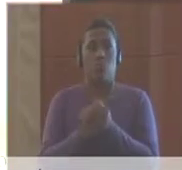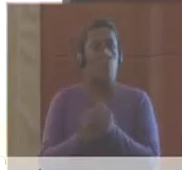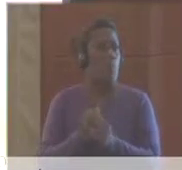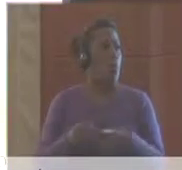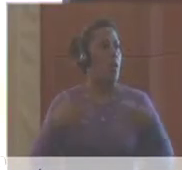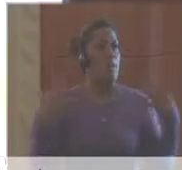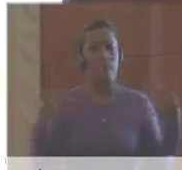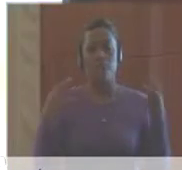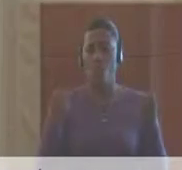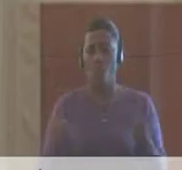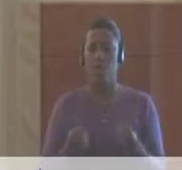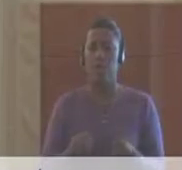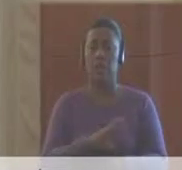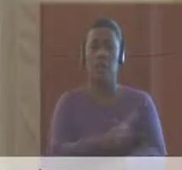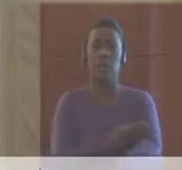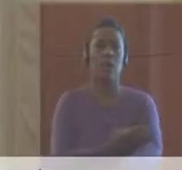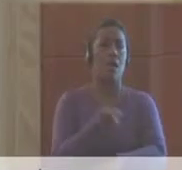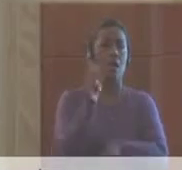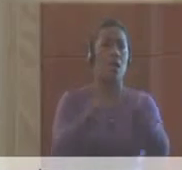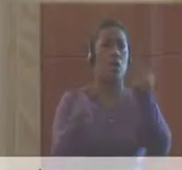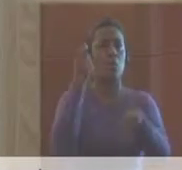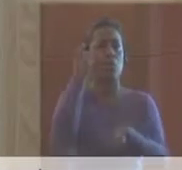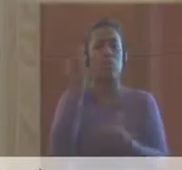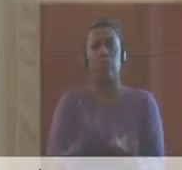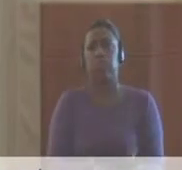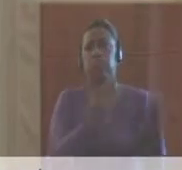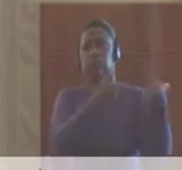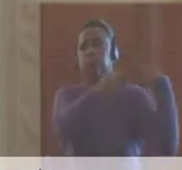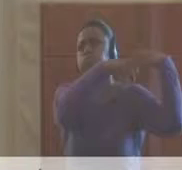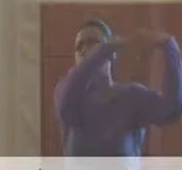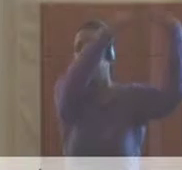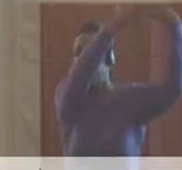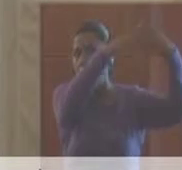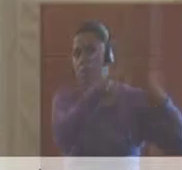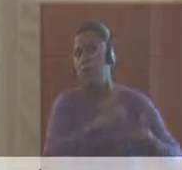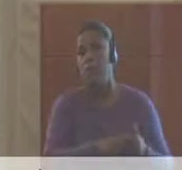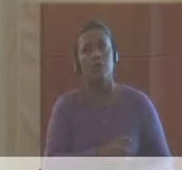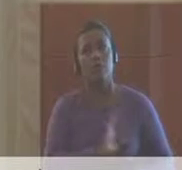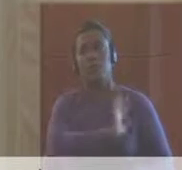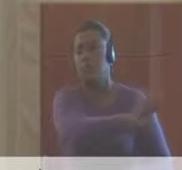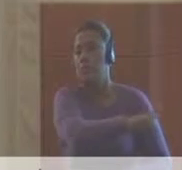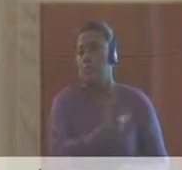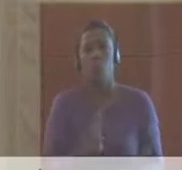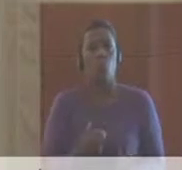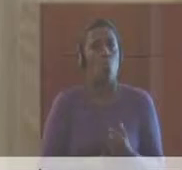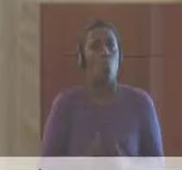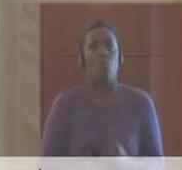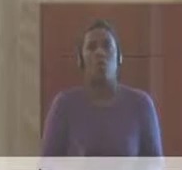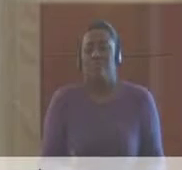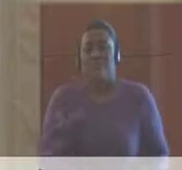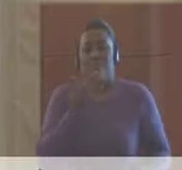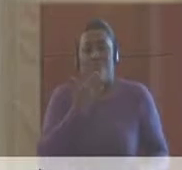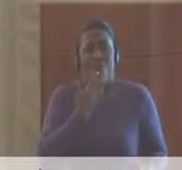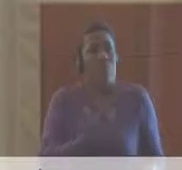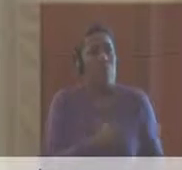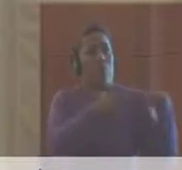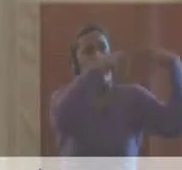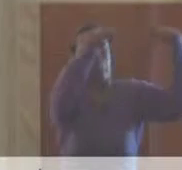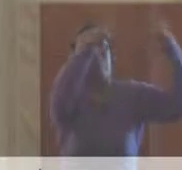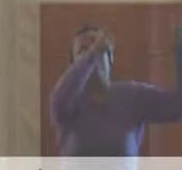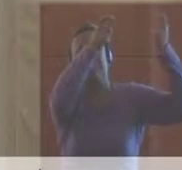or are overwhelmed, and this was traditionally associated to excessive burden